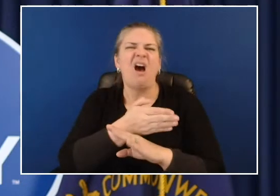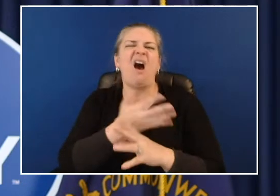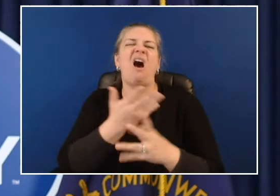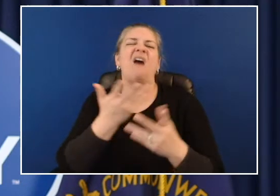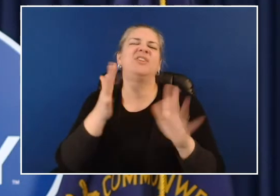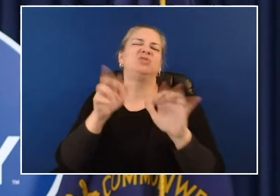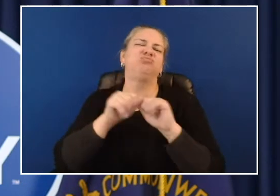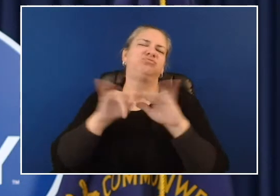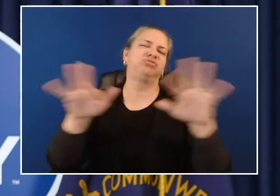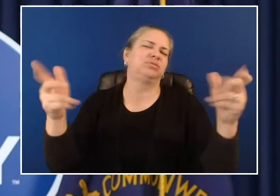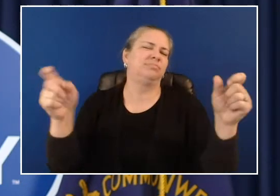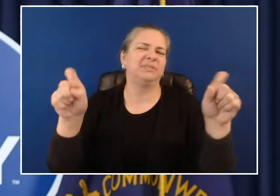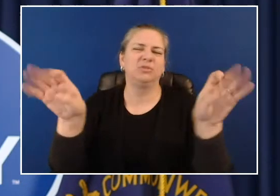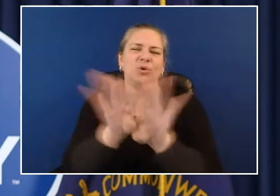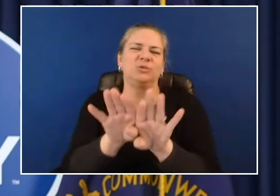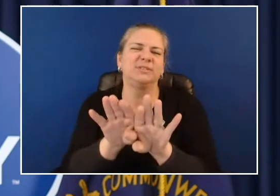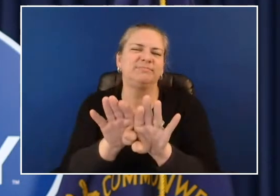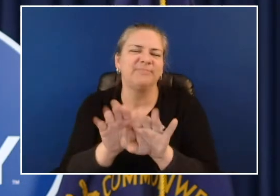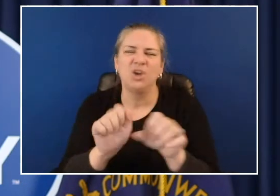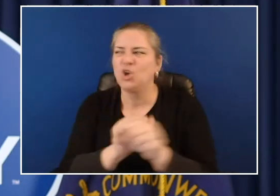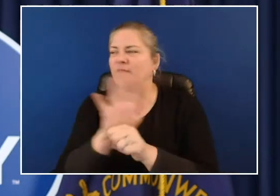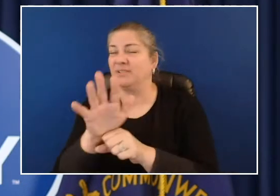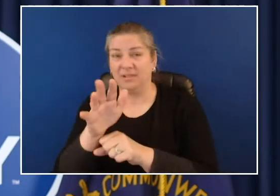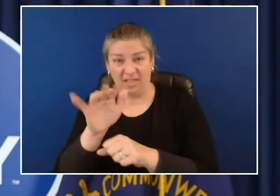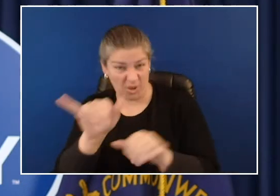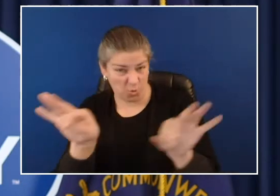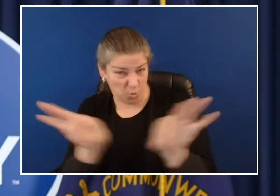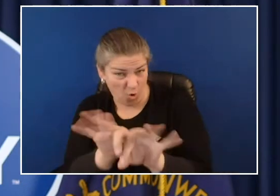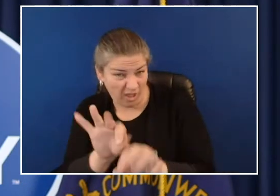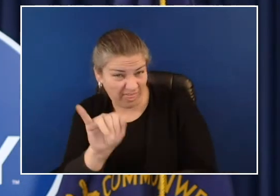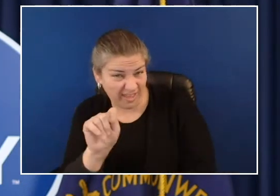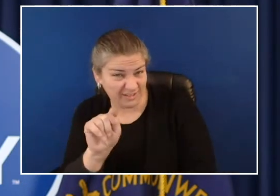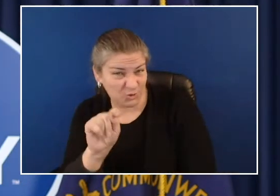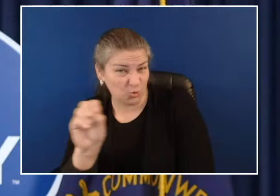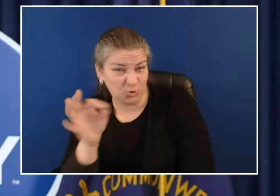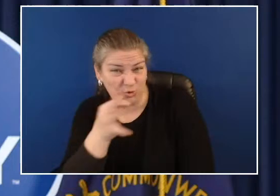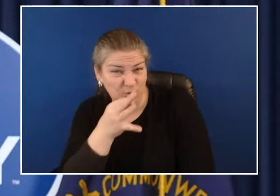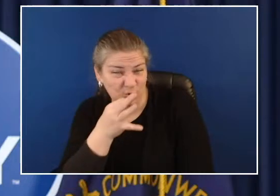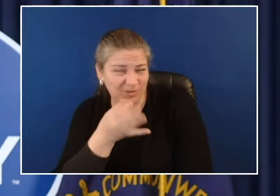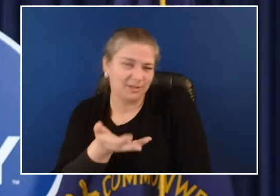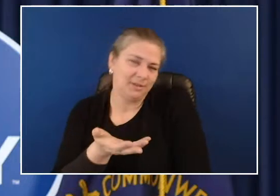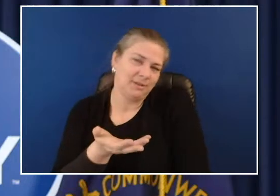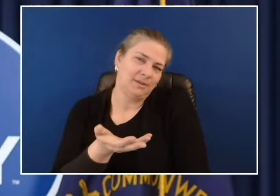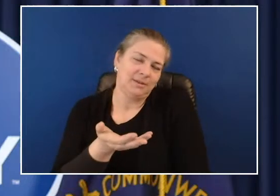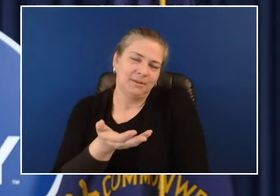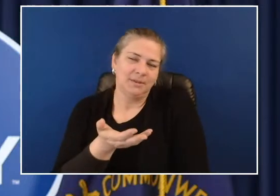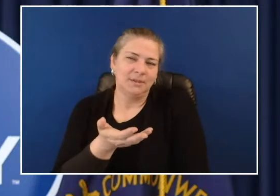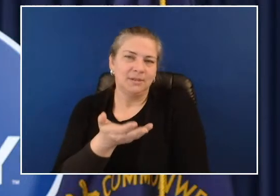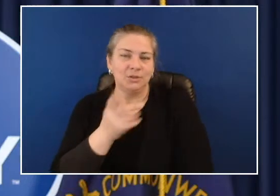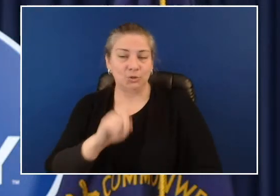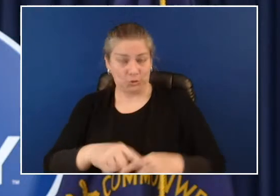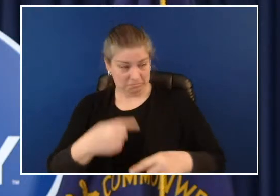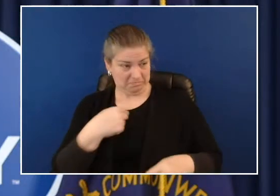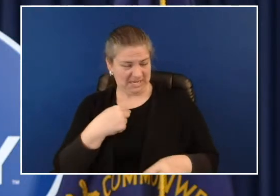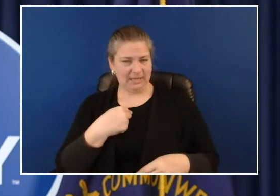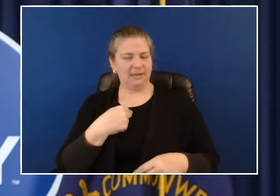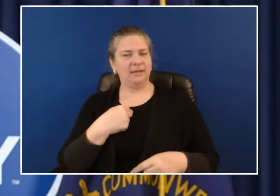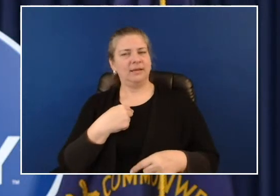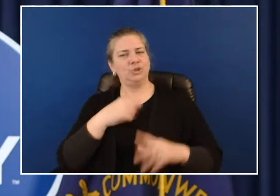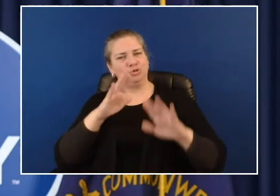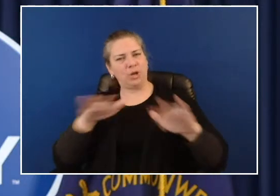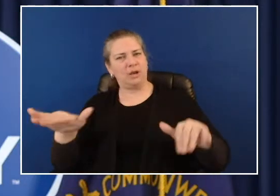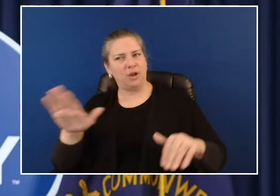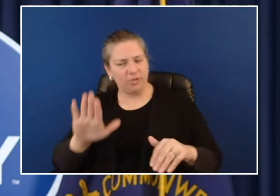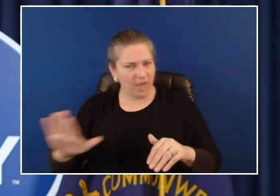4 days because of COVID, was it worth it? For me, it's always been about the safety of the kids and my kids